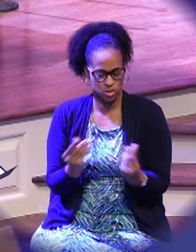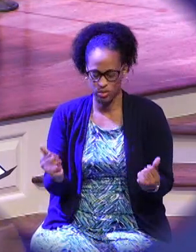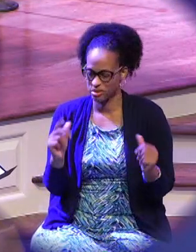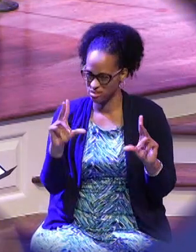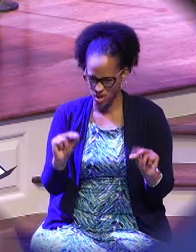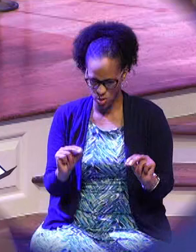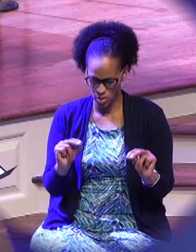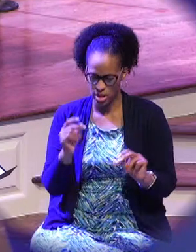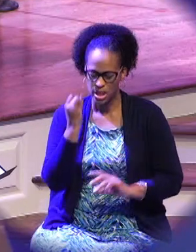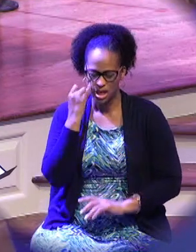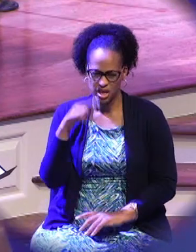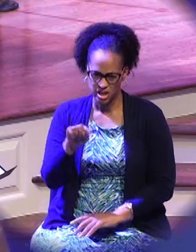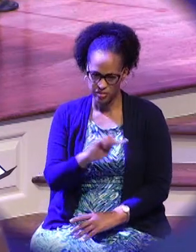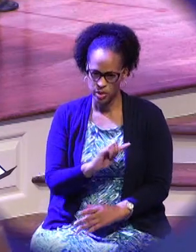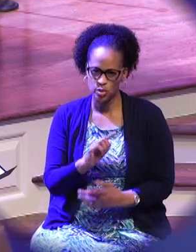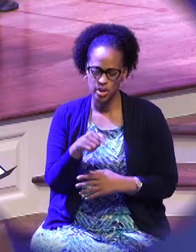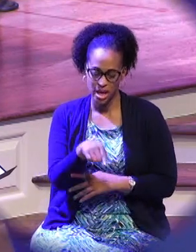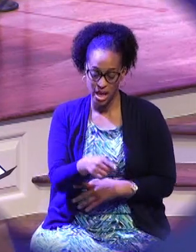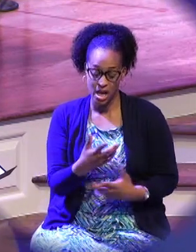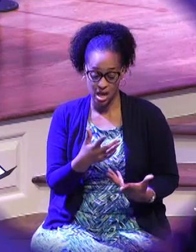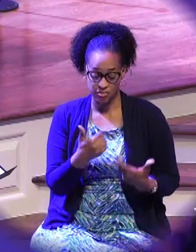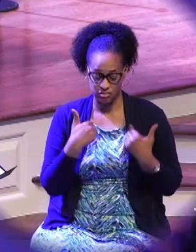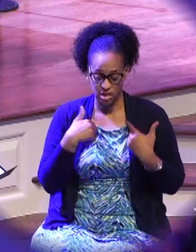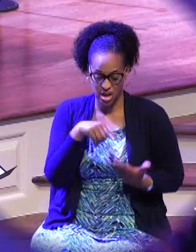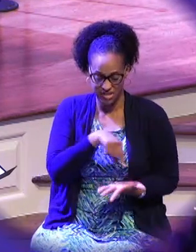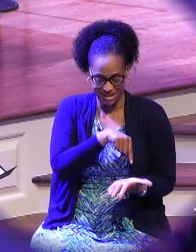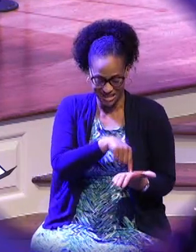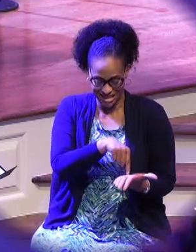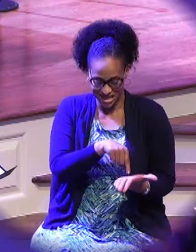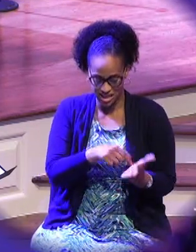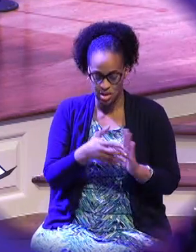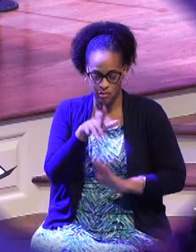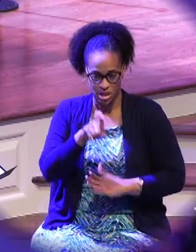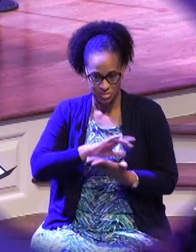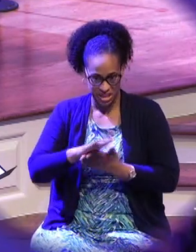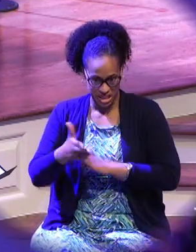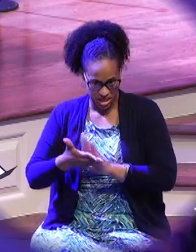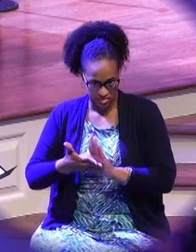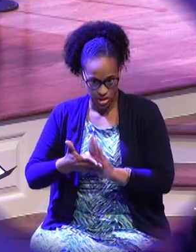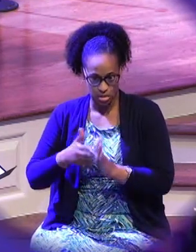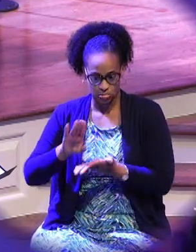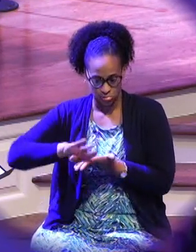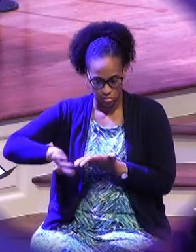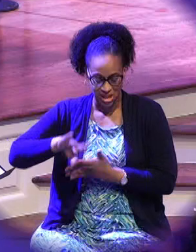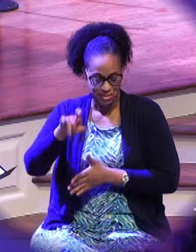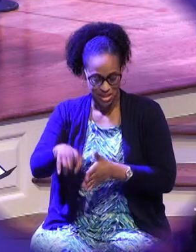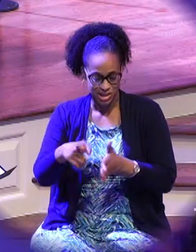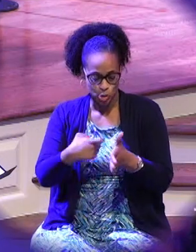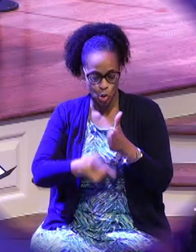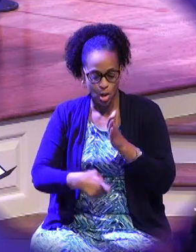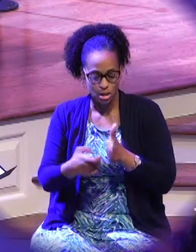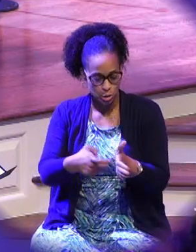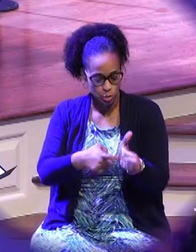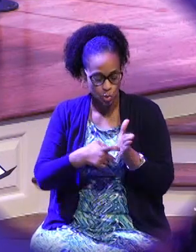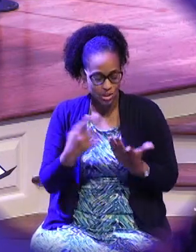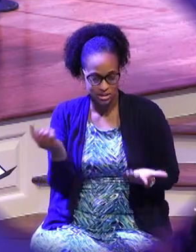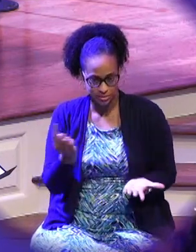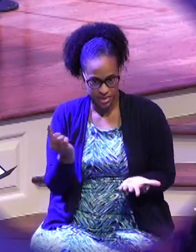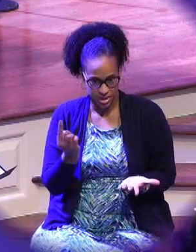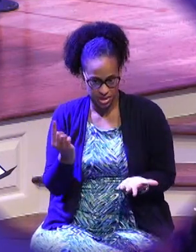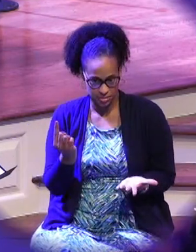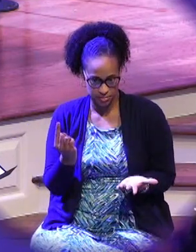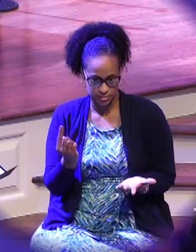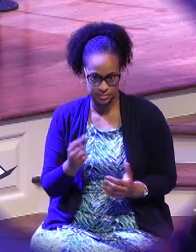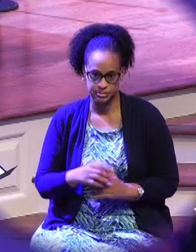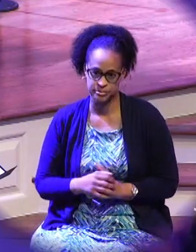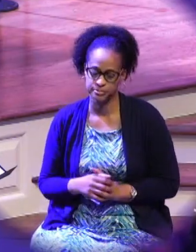That if we have incurred a debt, that for that debt to be forgiven, it must cost somebody